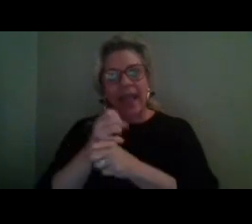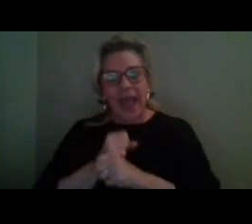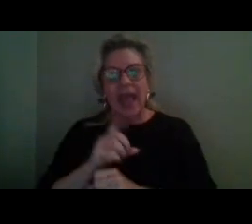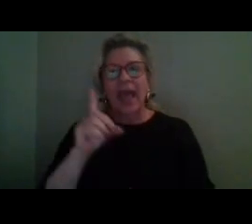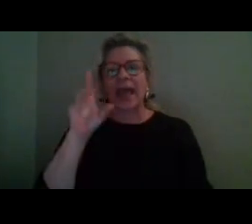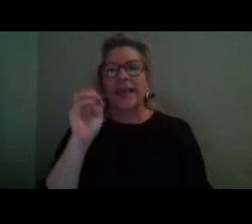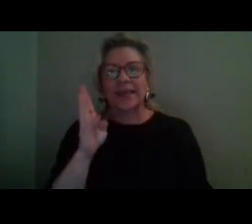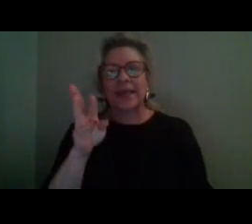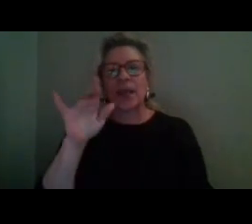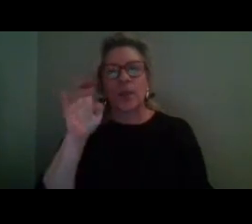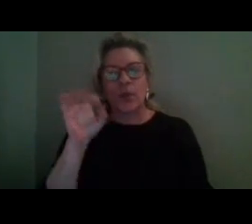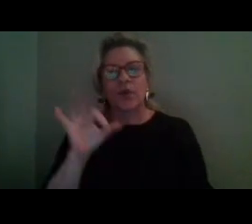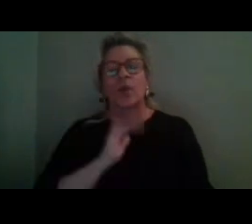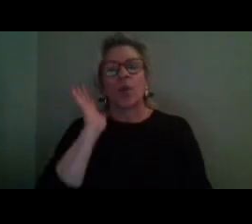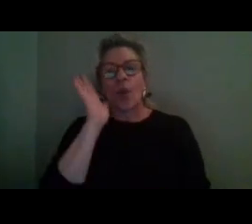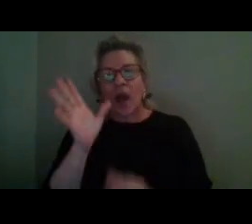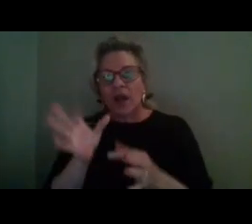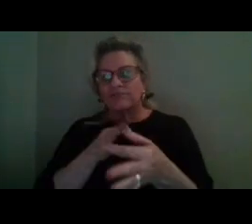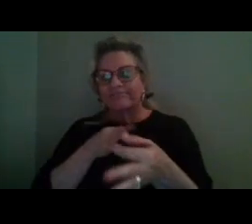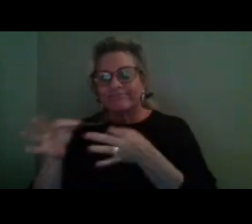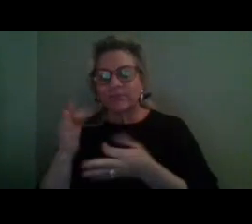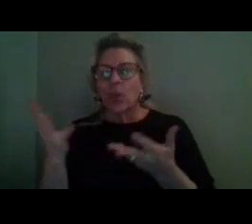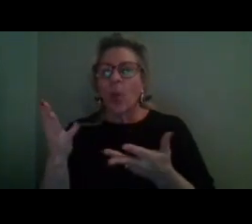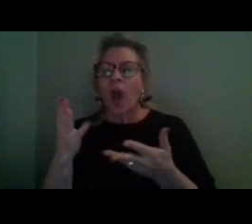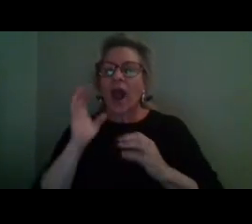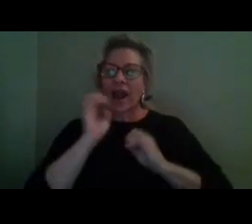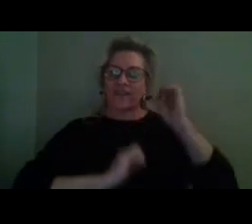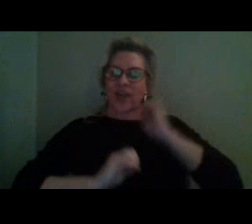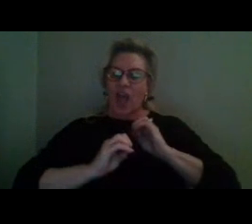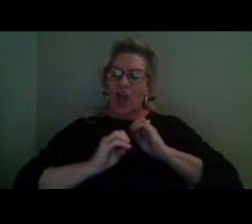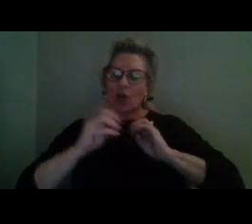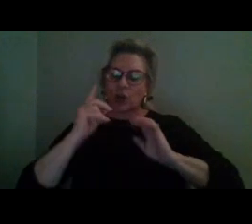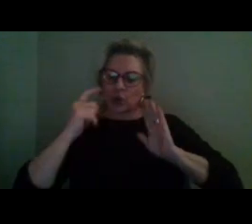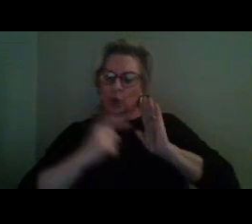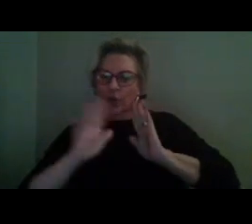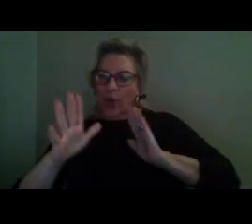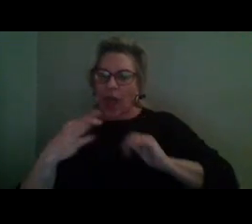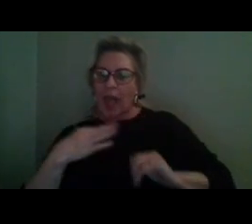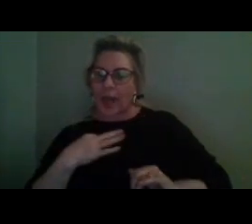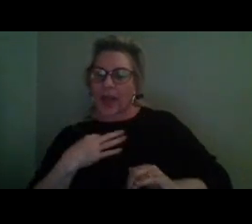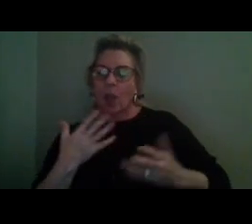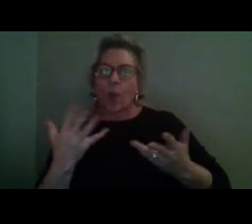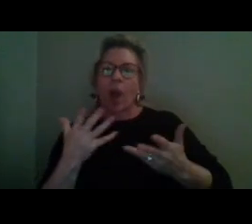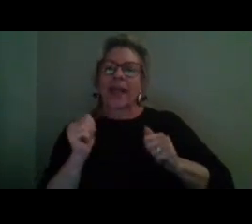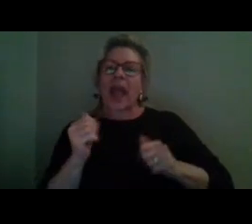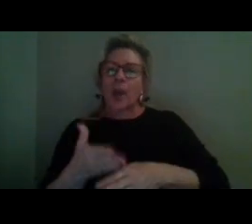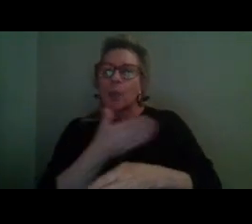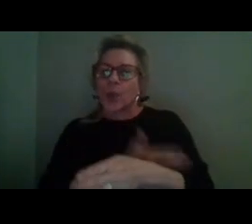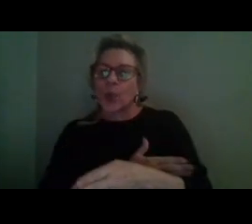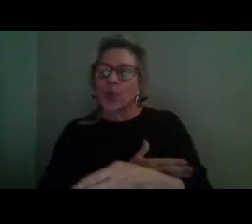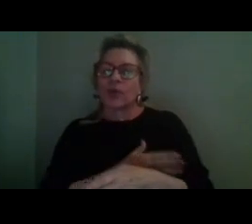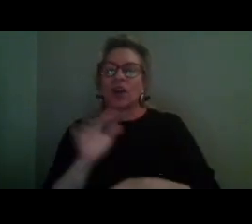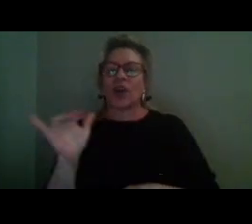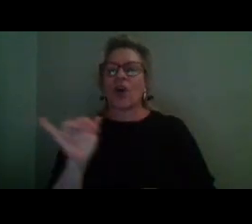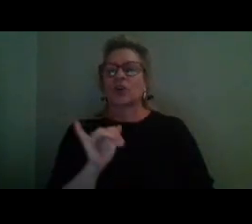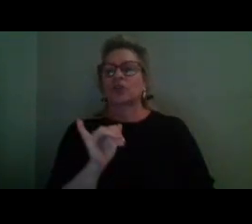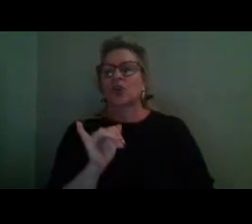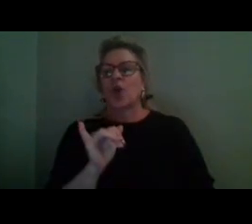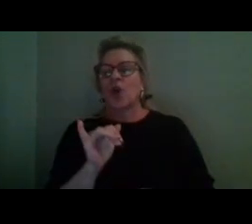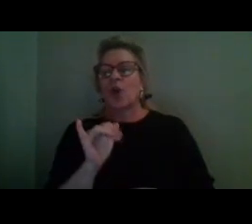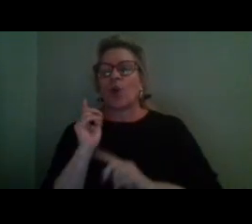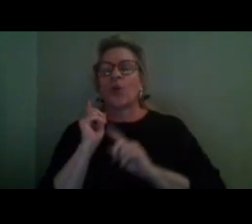them about what the evaluators saw in their application, what they could do to improve, and also site